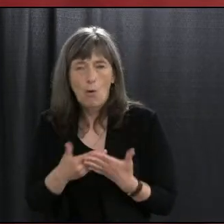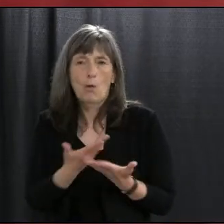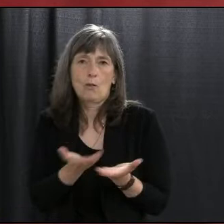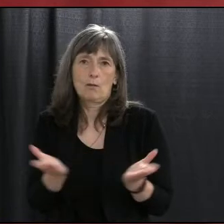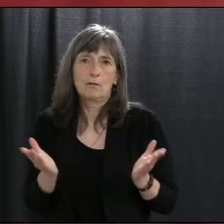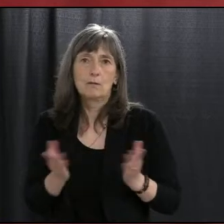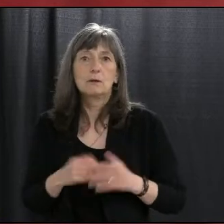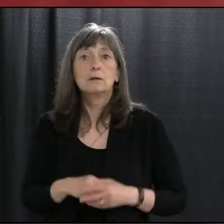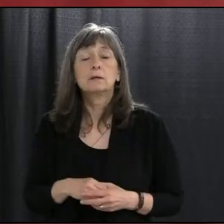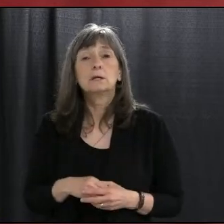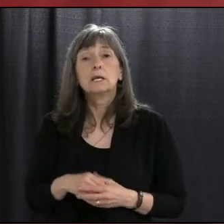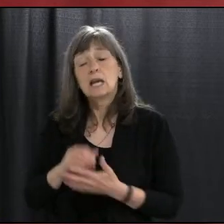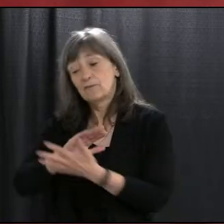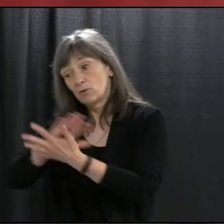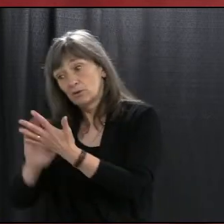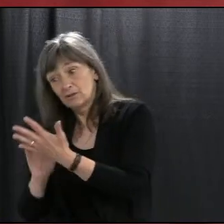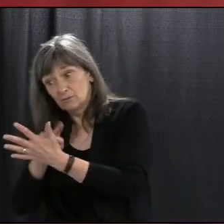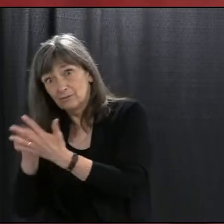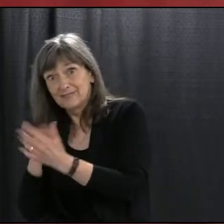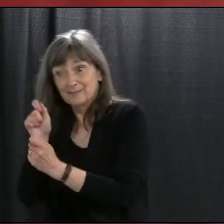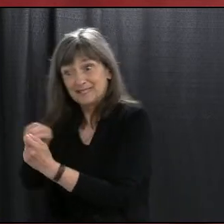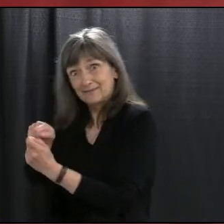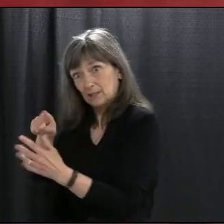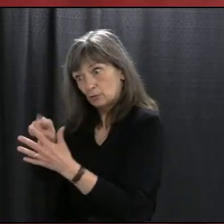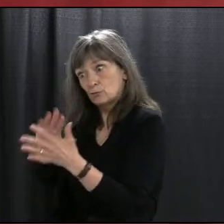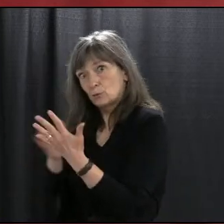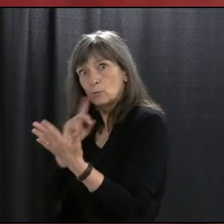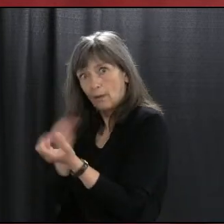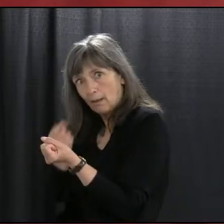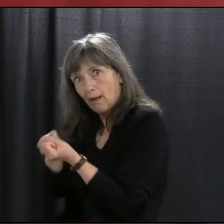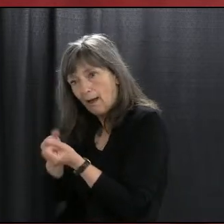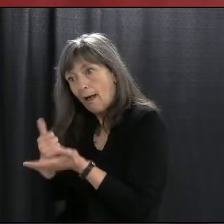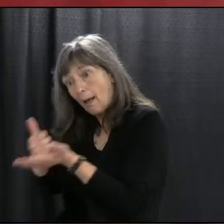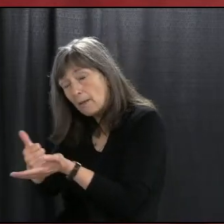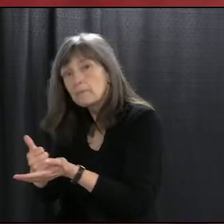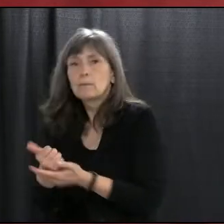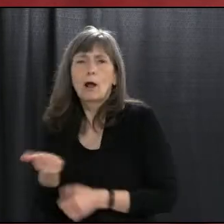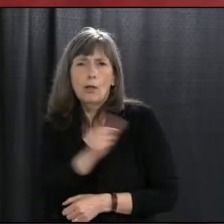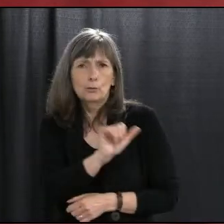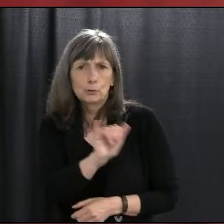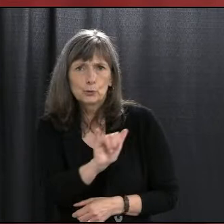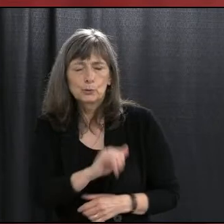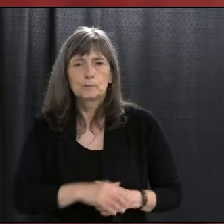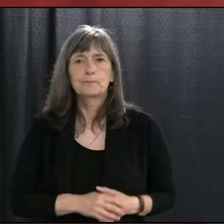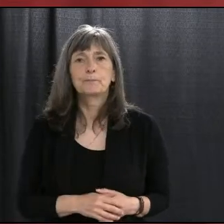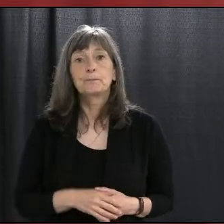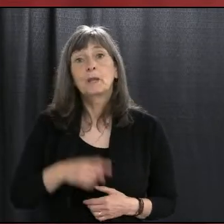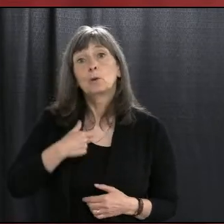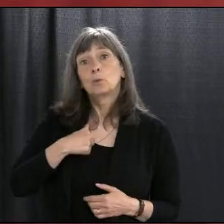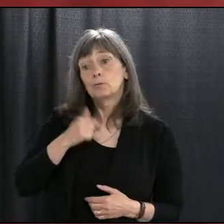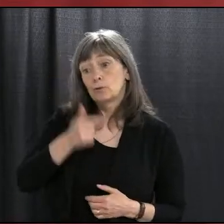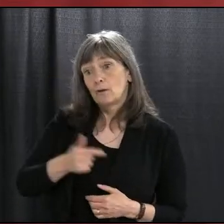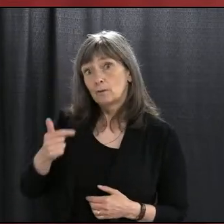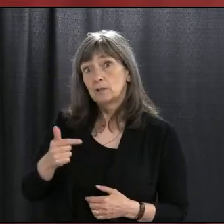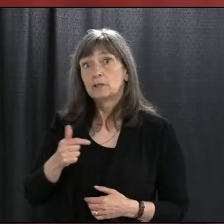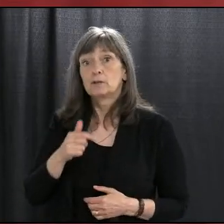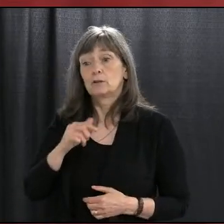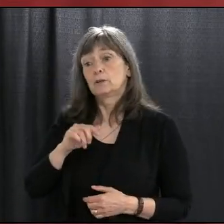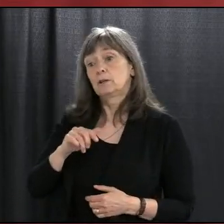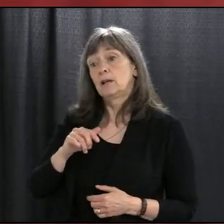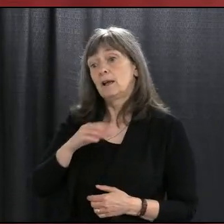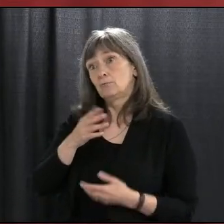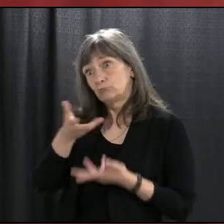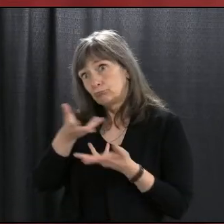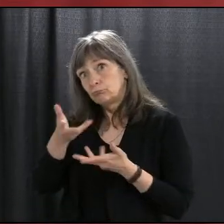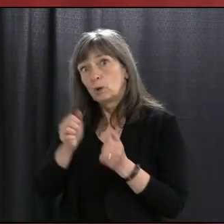these underserved and vulnerable populations through mobile clinics. Working with government, Newfoundland and Labrador Health Services plans to